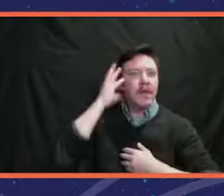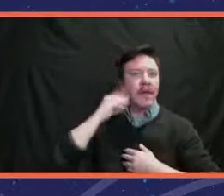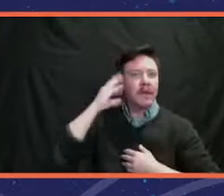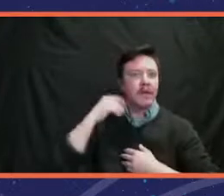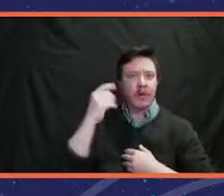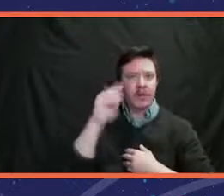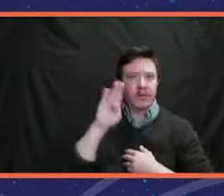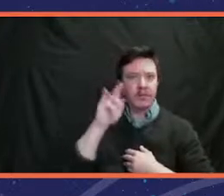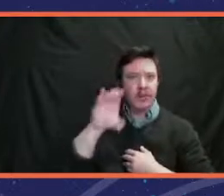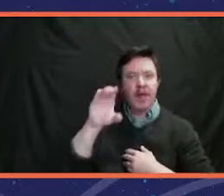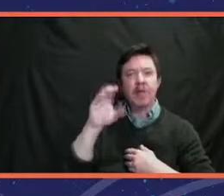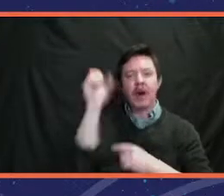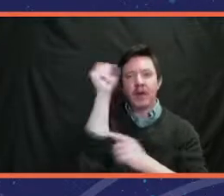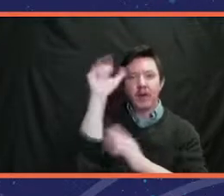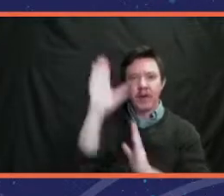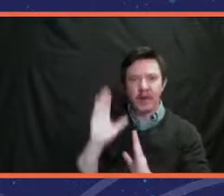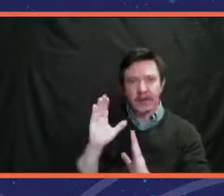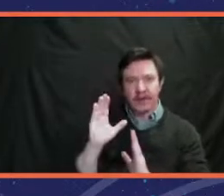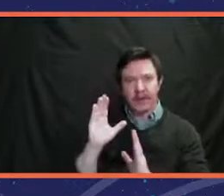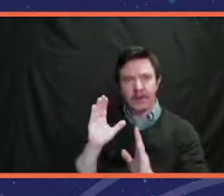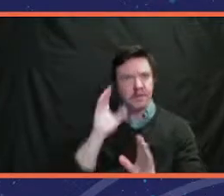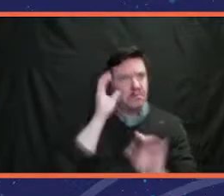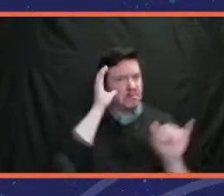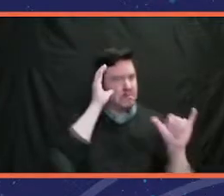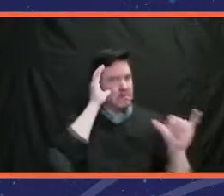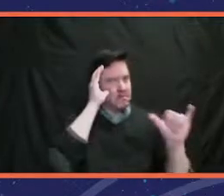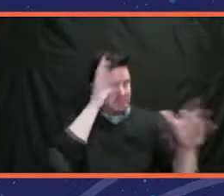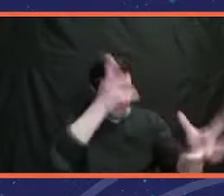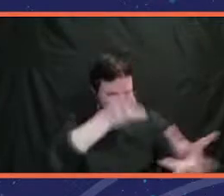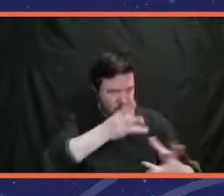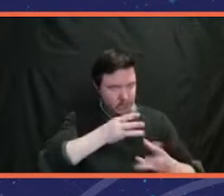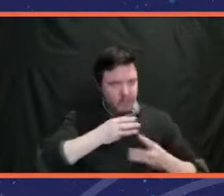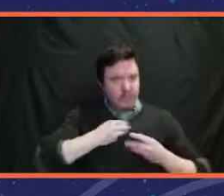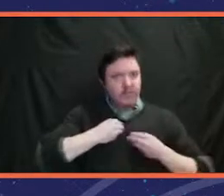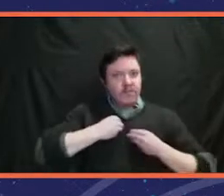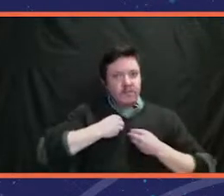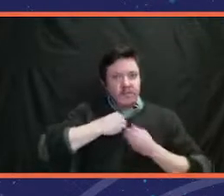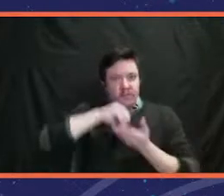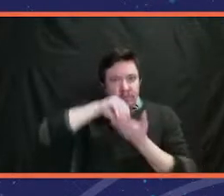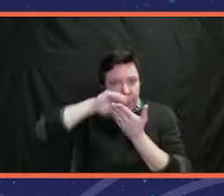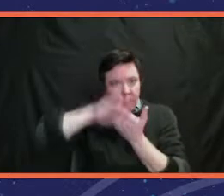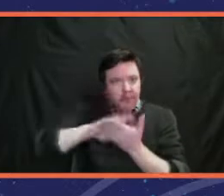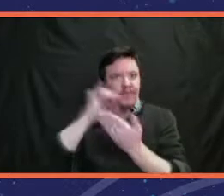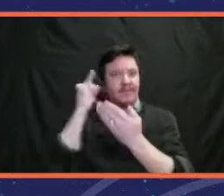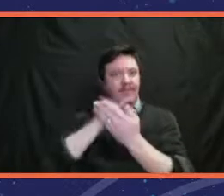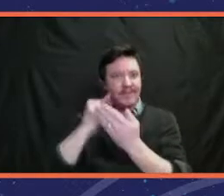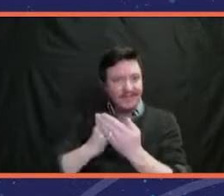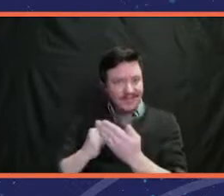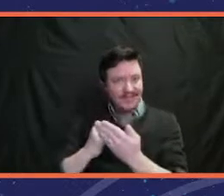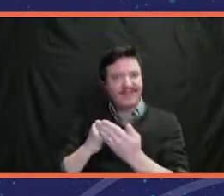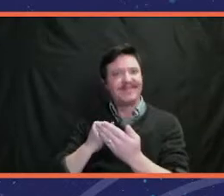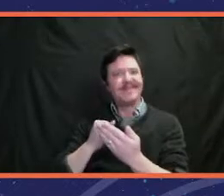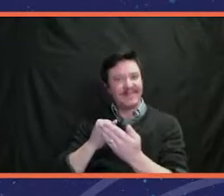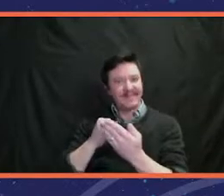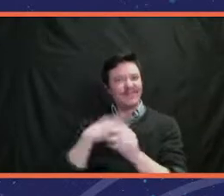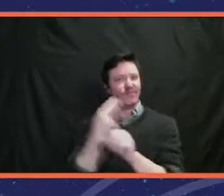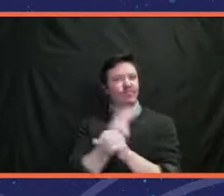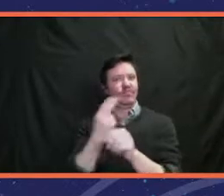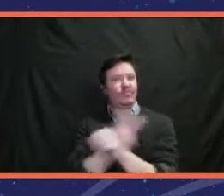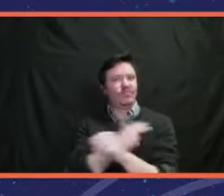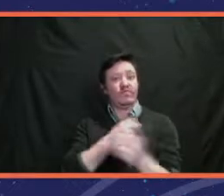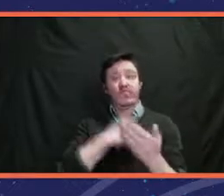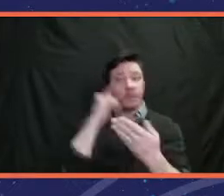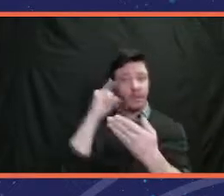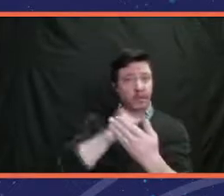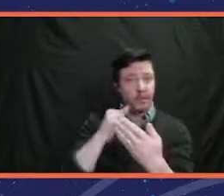digested that through their magical visualization powers. And then we're taking those art pieces, which